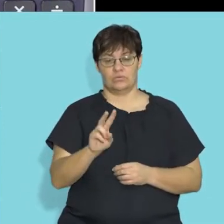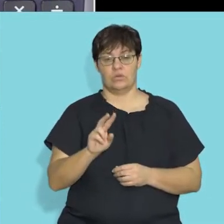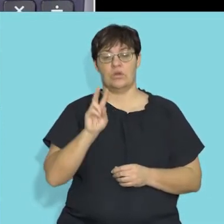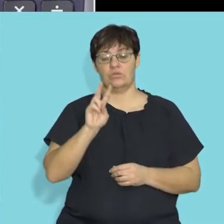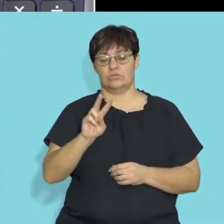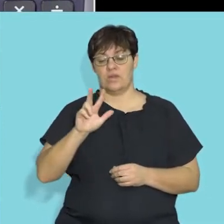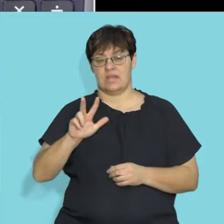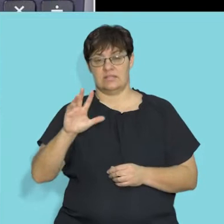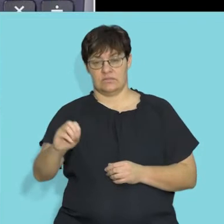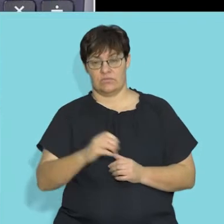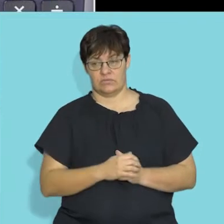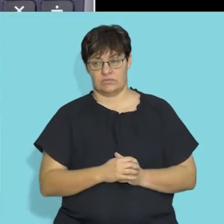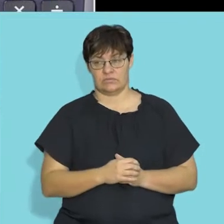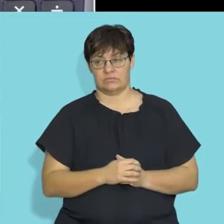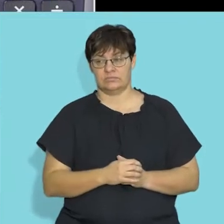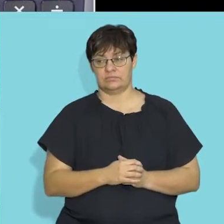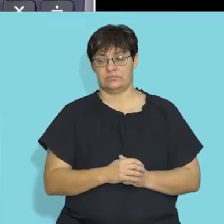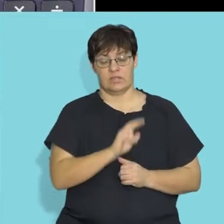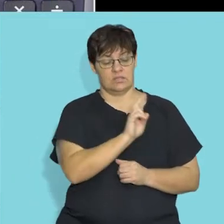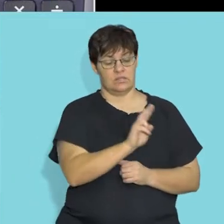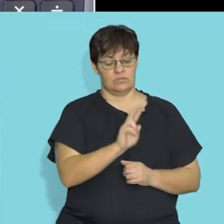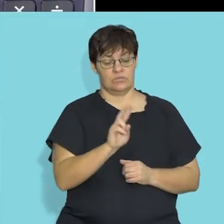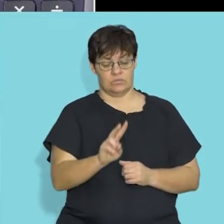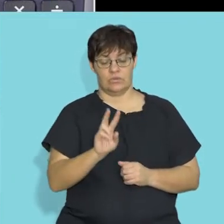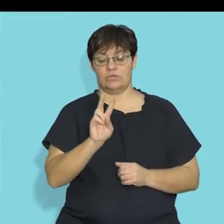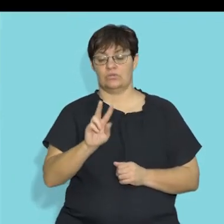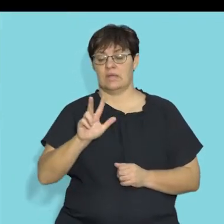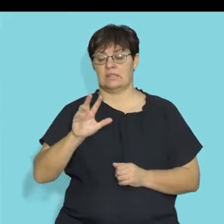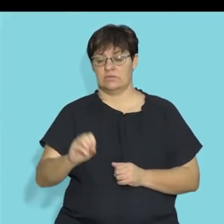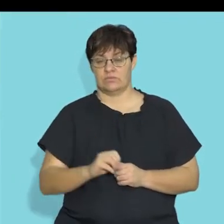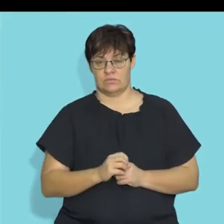will give me a figure of 222,280. There we go.